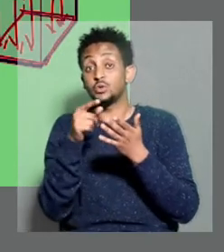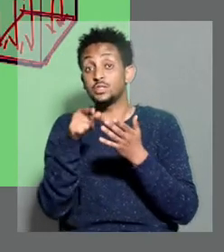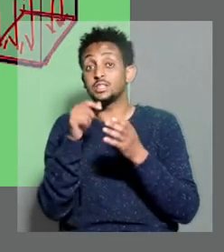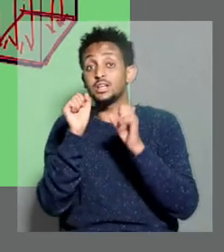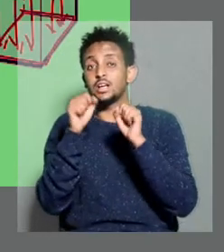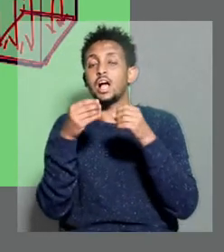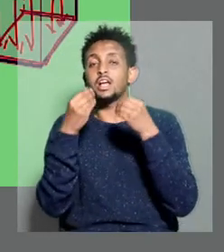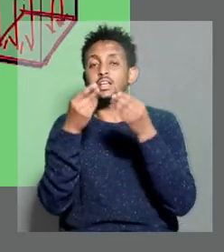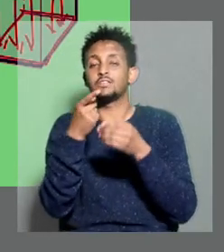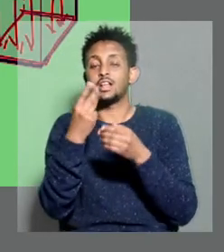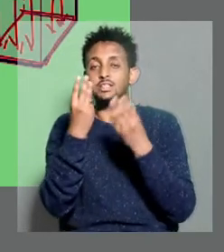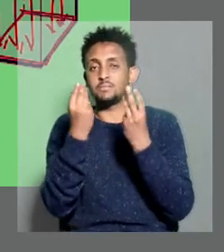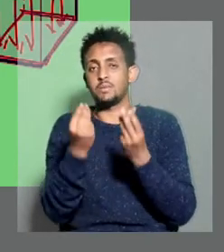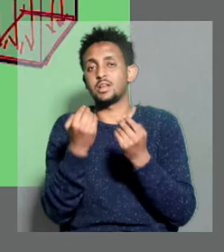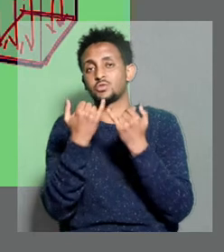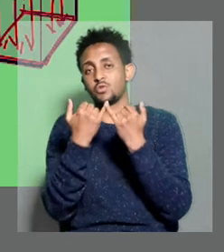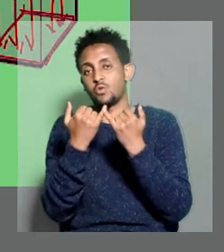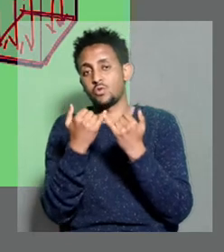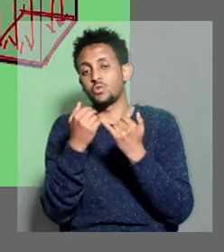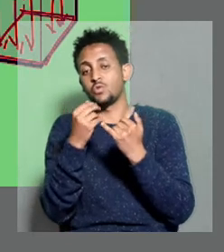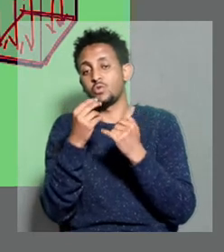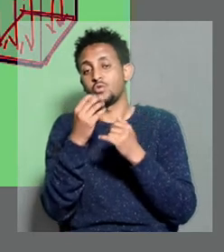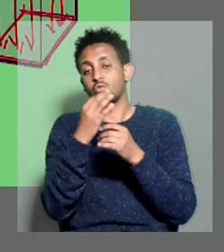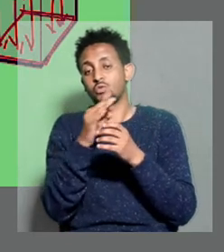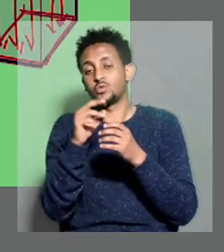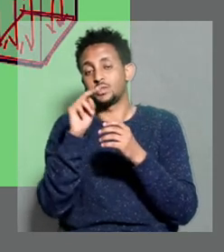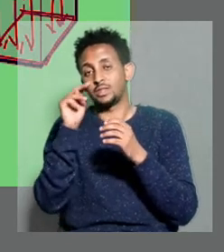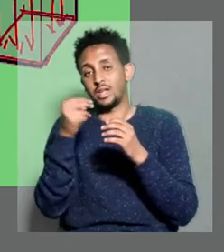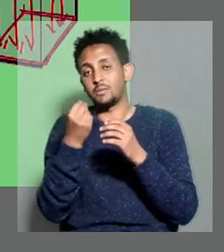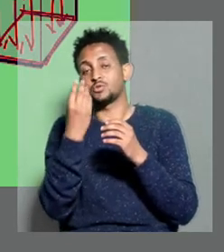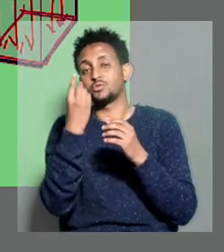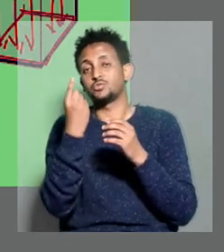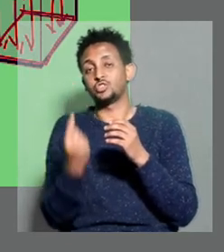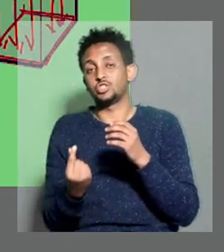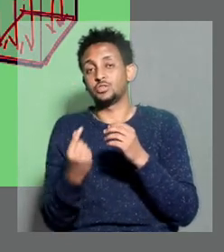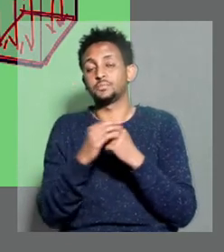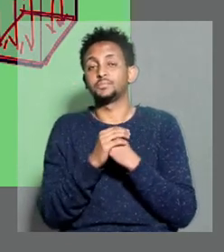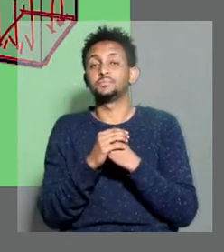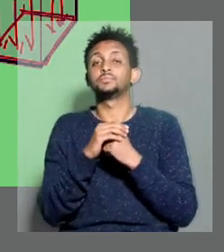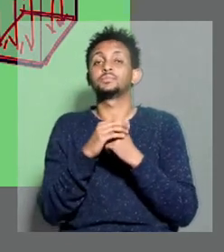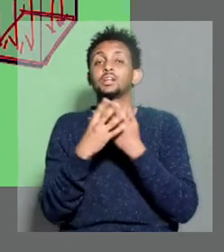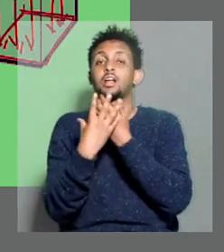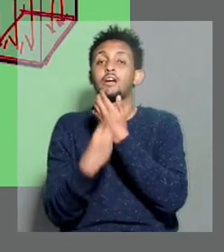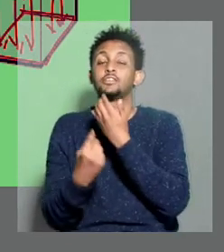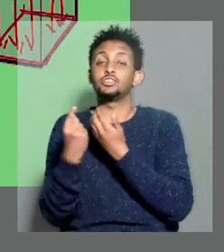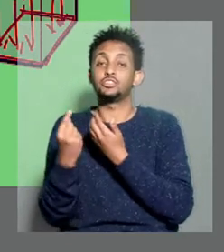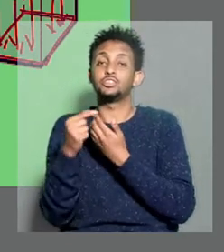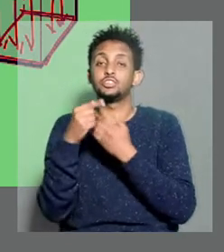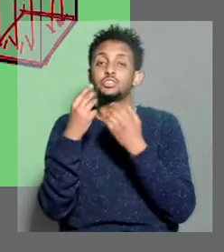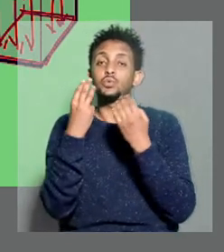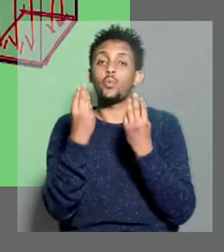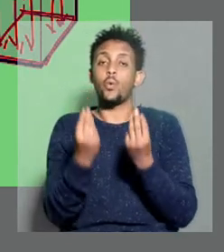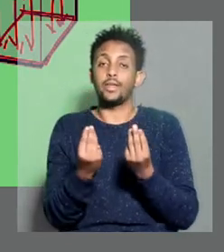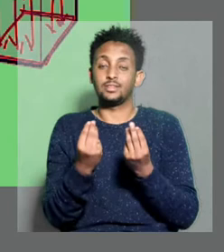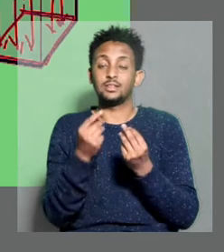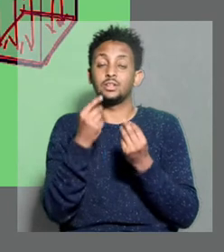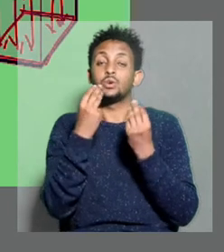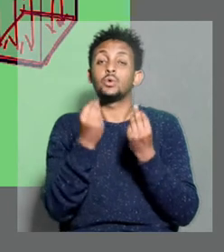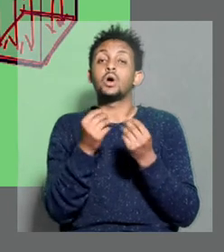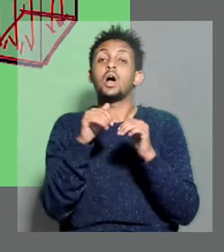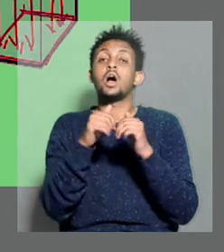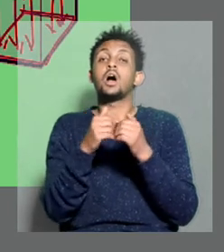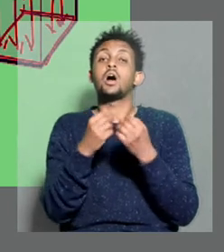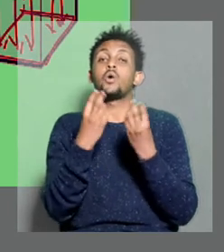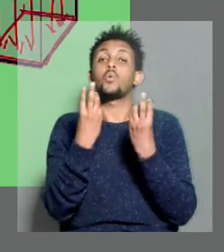can be given as mass of the fluid times gravity g. This is how we determine the weight. So